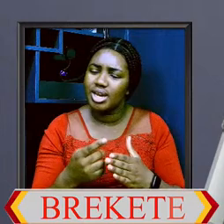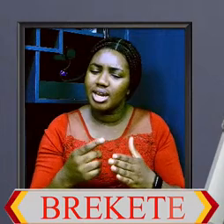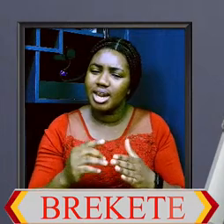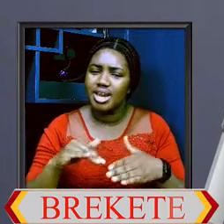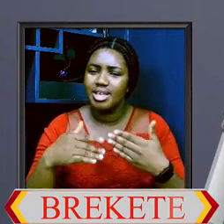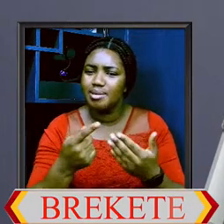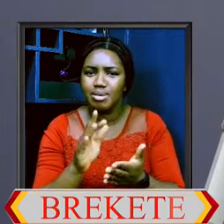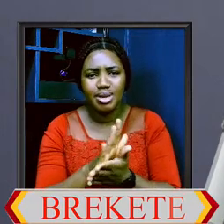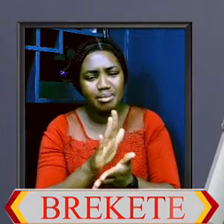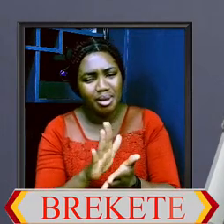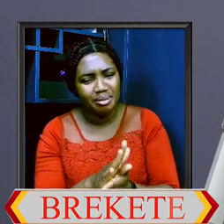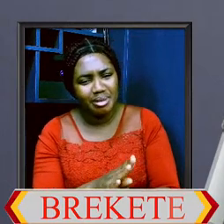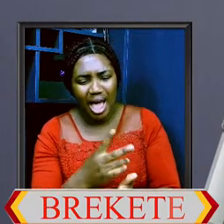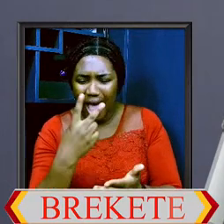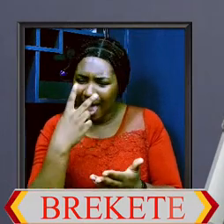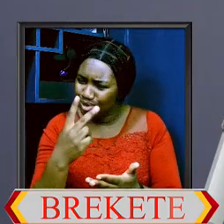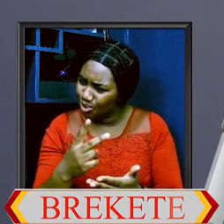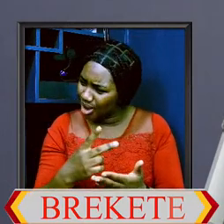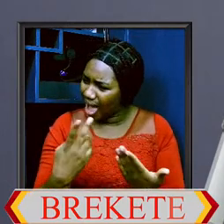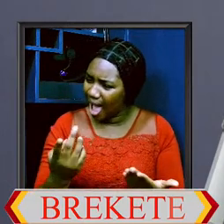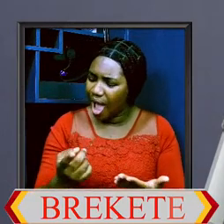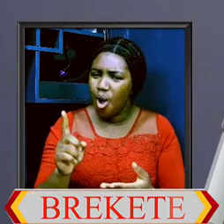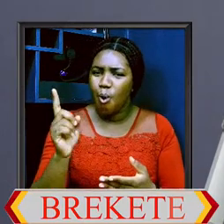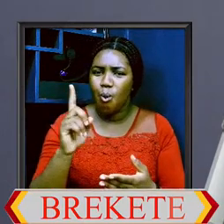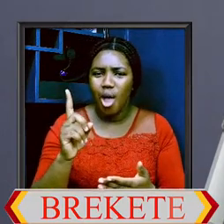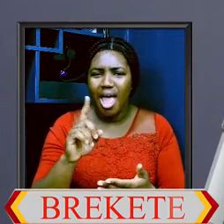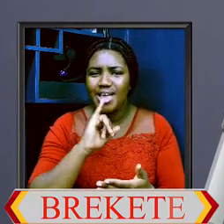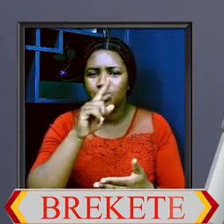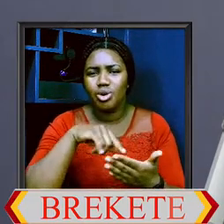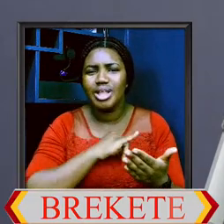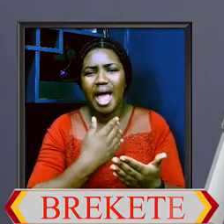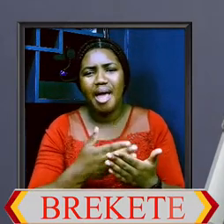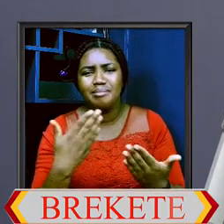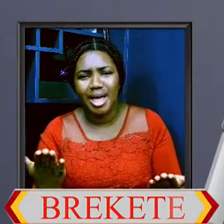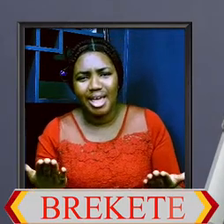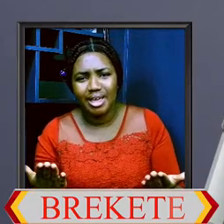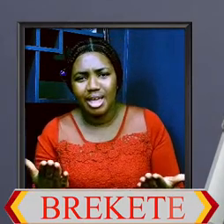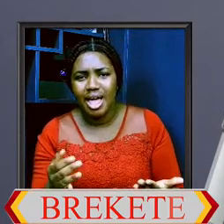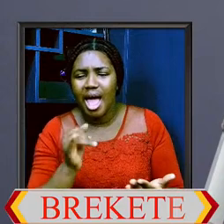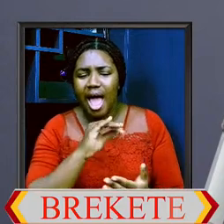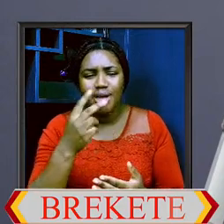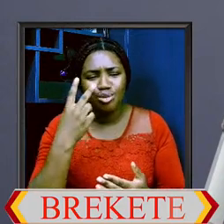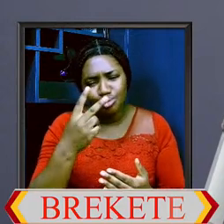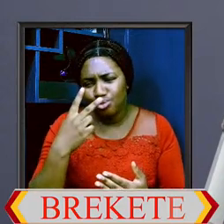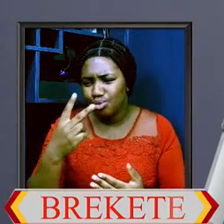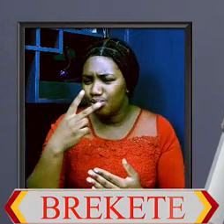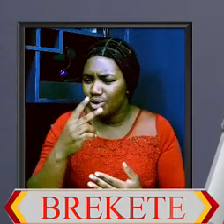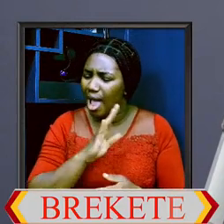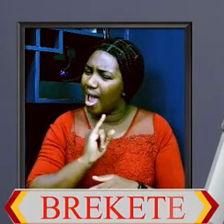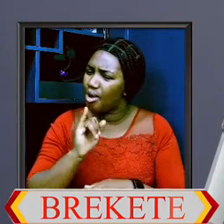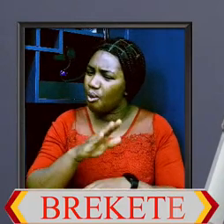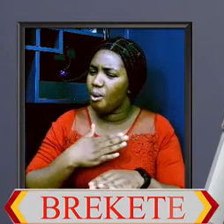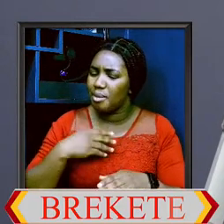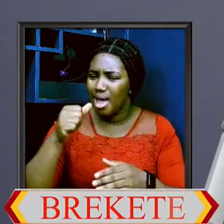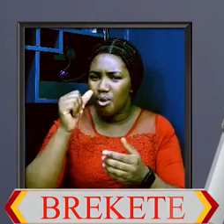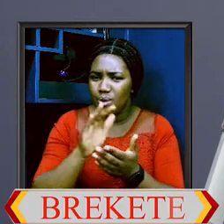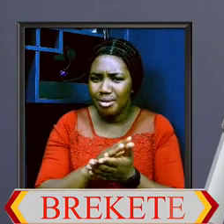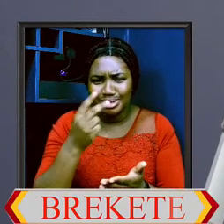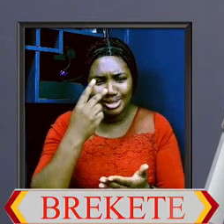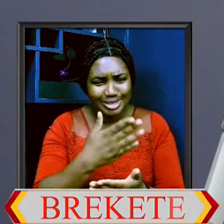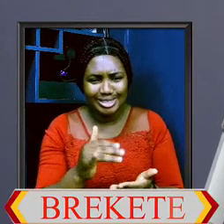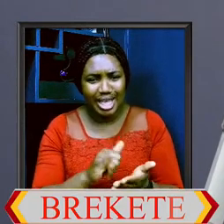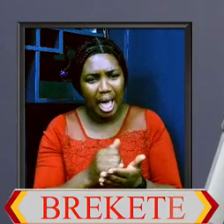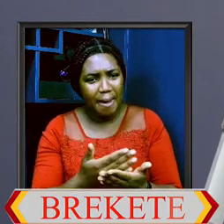receipt the things you know anywhere for this I look I my